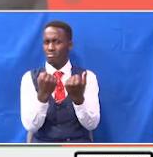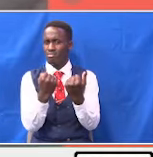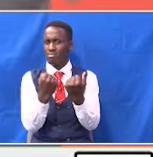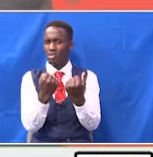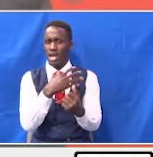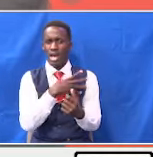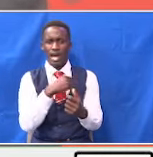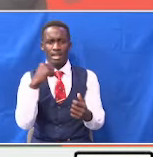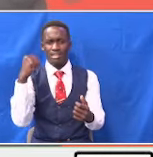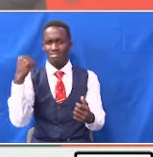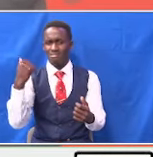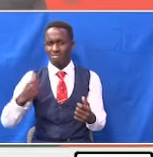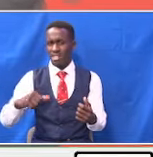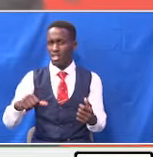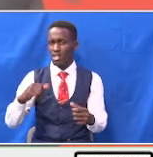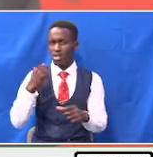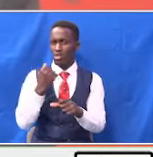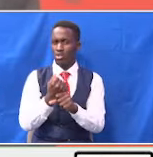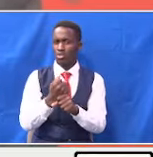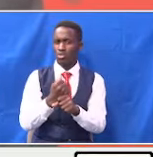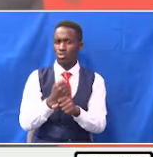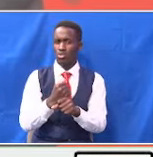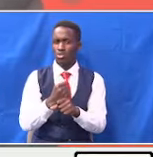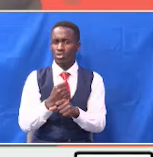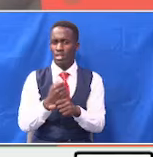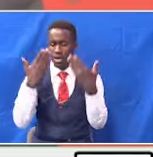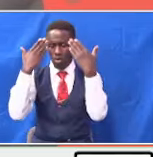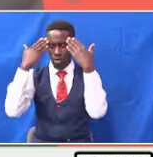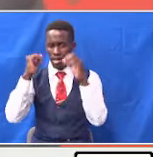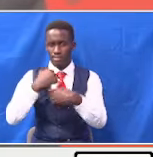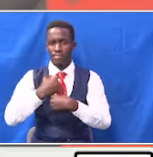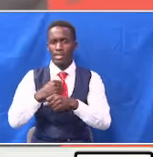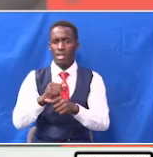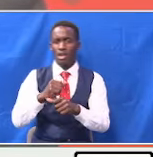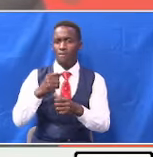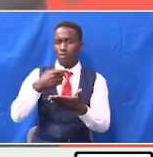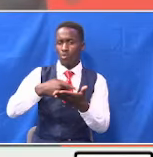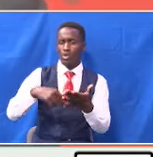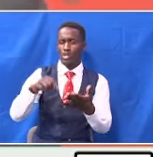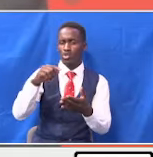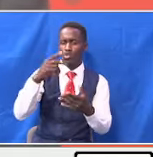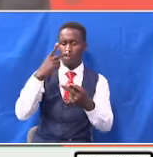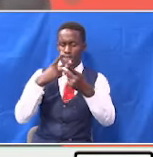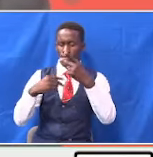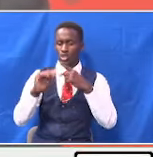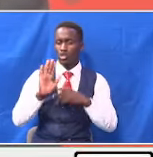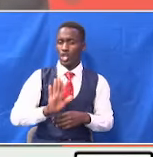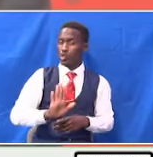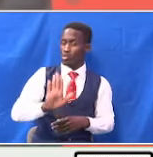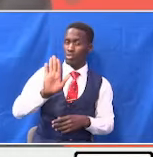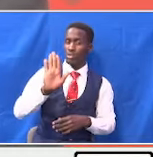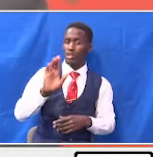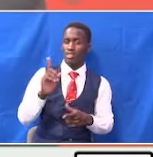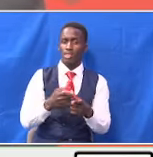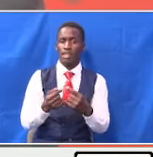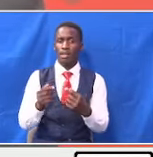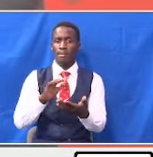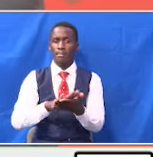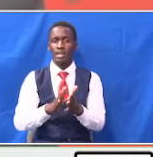and yet you did not do the synthesization of what you had visioned, then it becomes